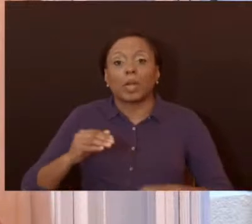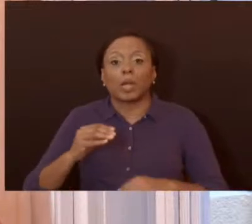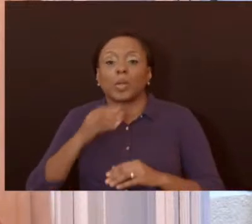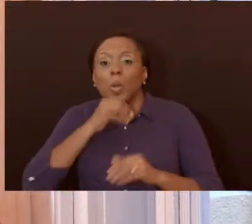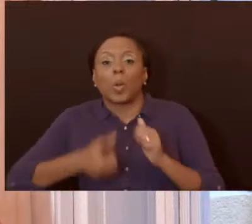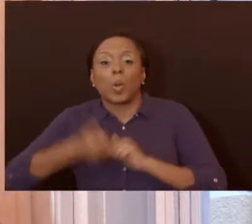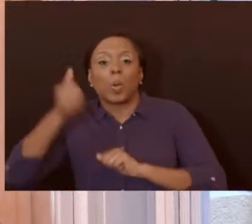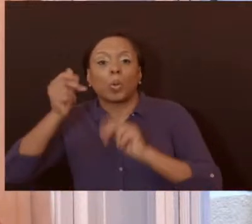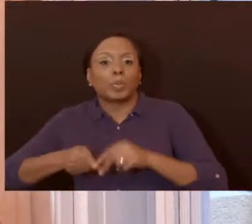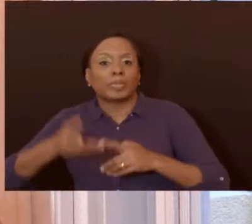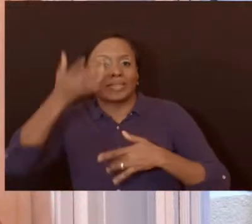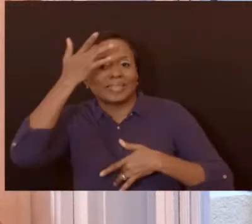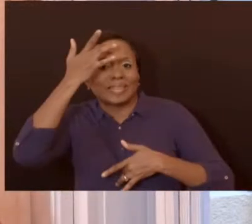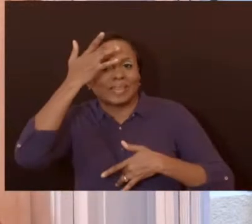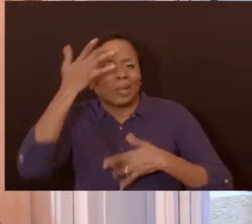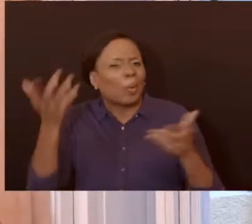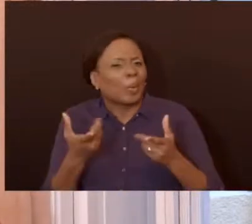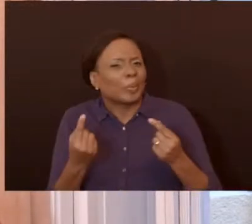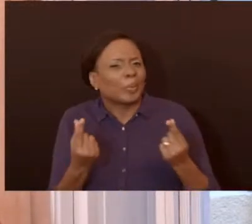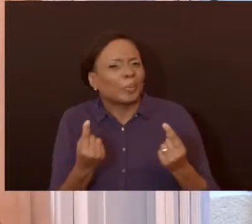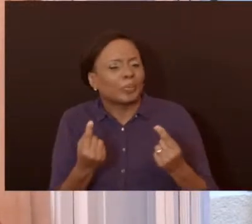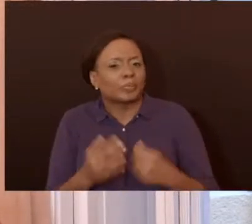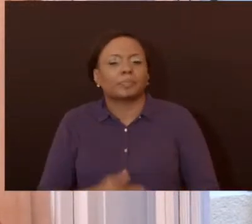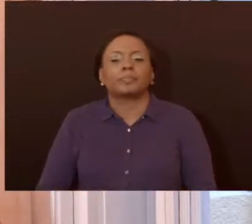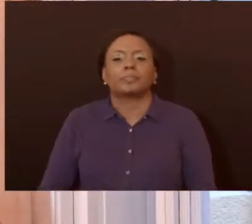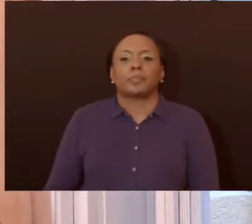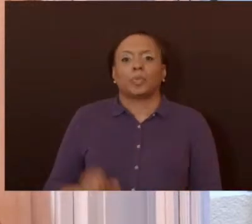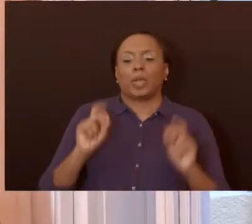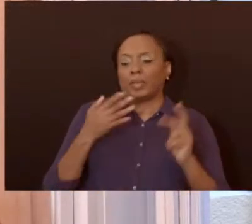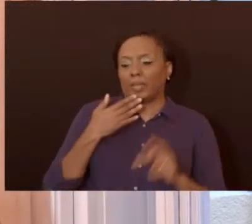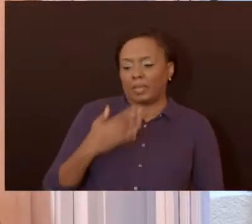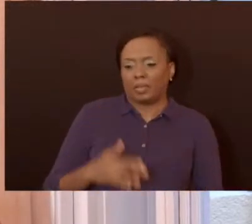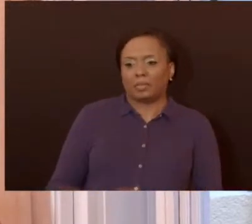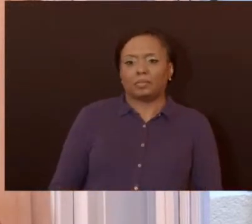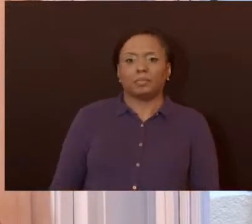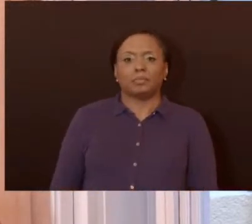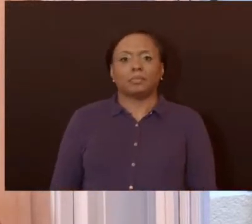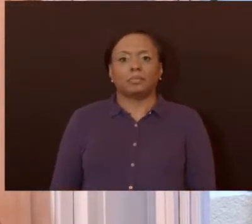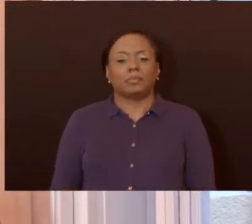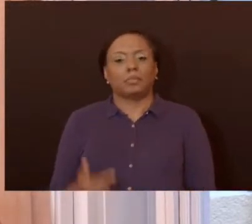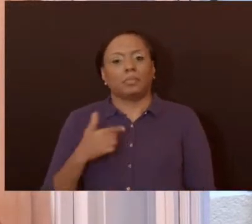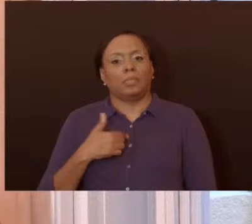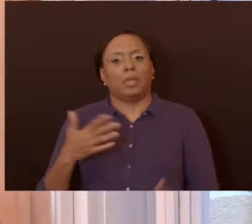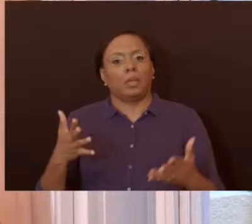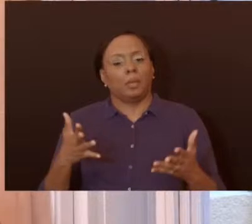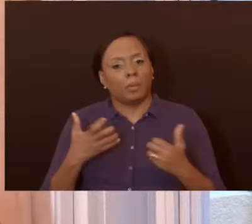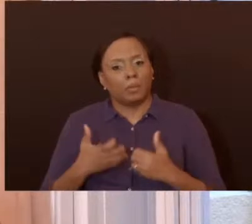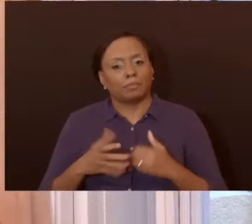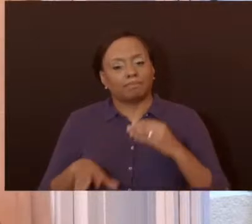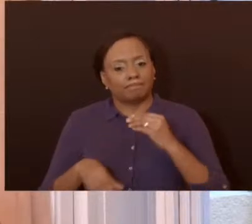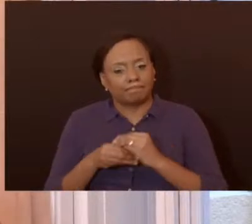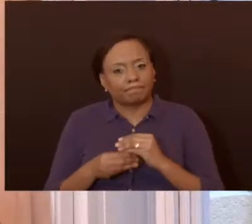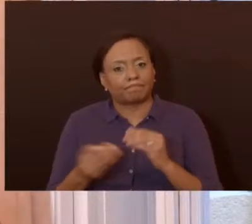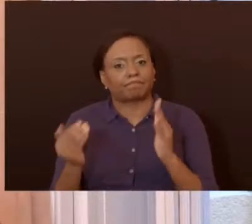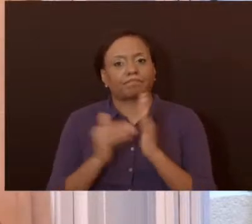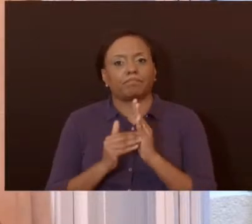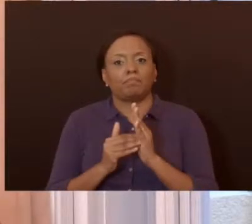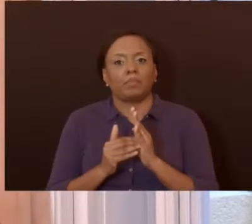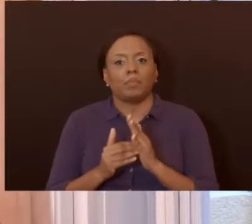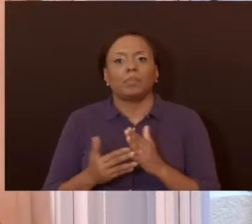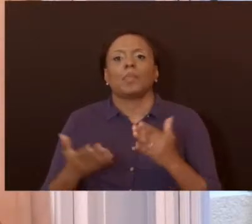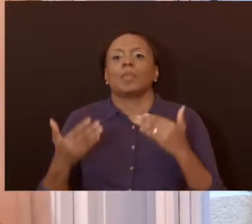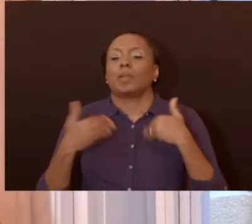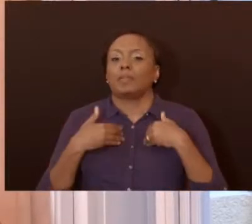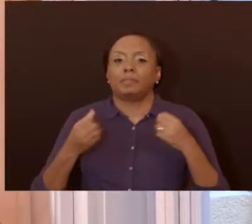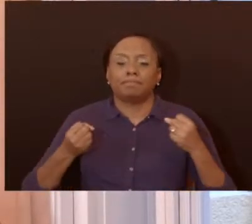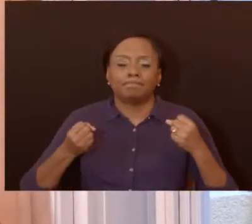Thank you very much for that question, because it gives me the ability to enforce something I've said before, and that is that we have many